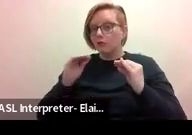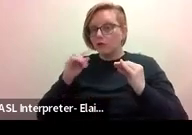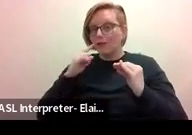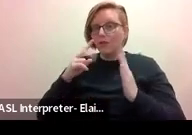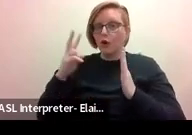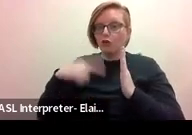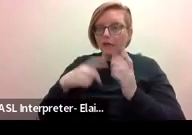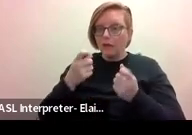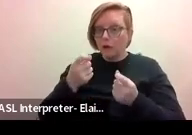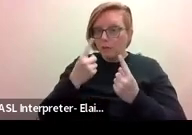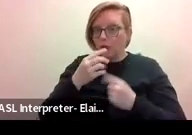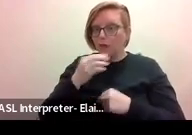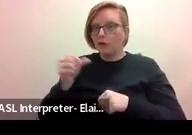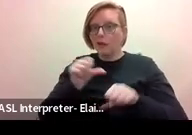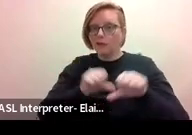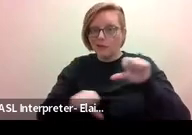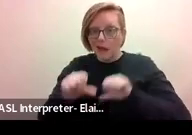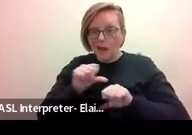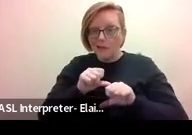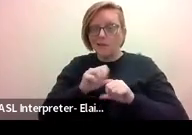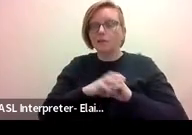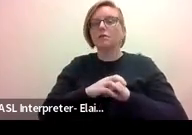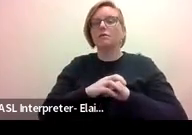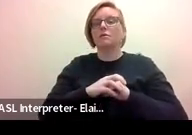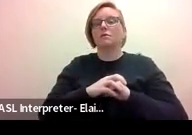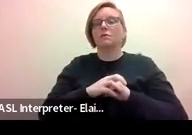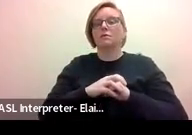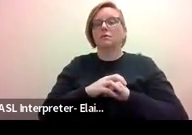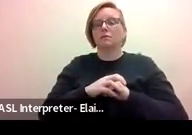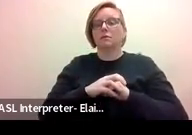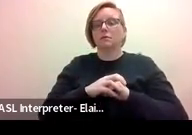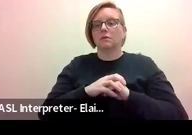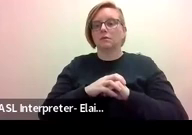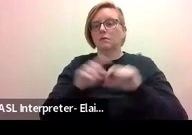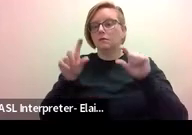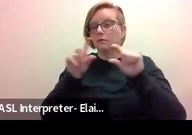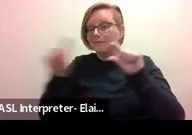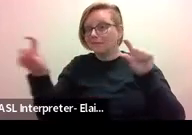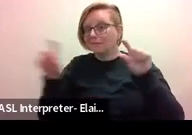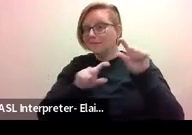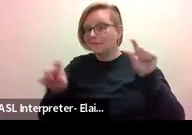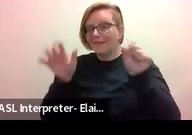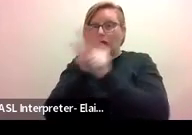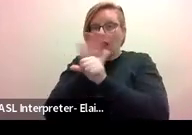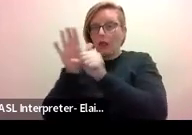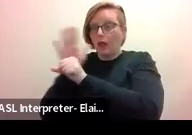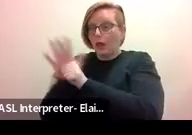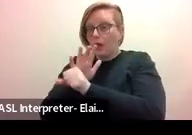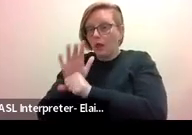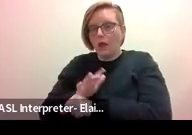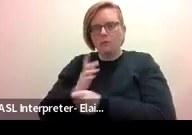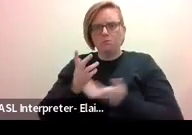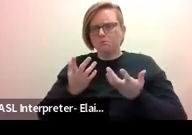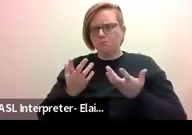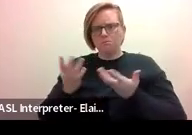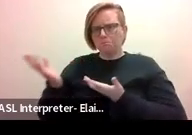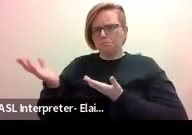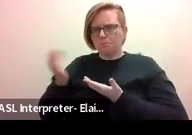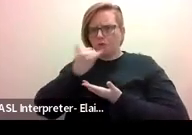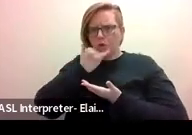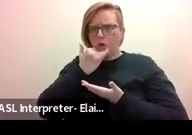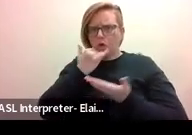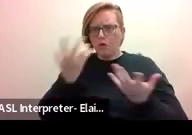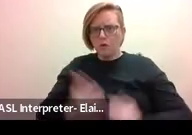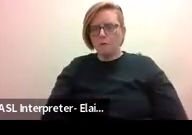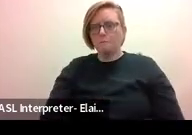and science. And you can see the rest of the information is filled out. What is wrong with